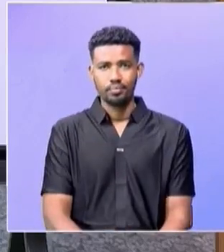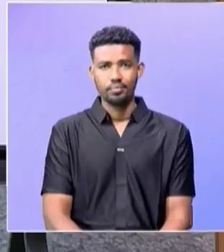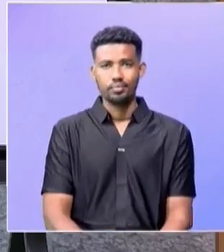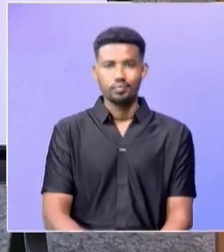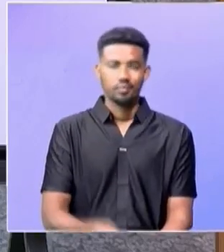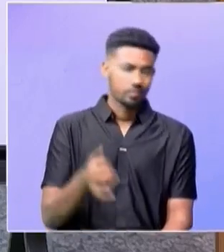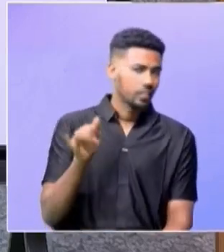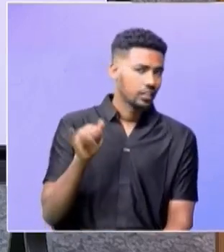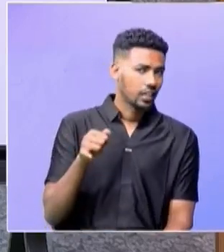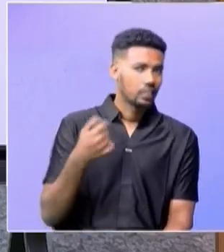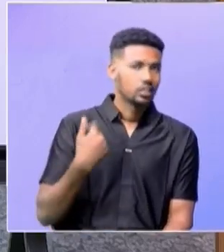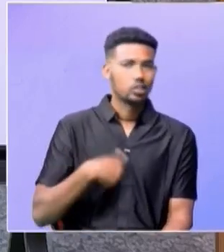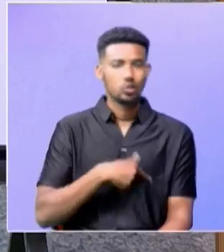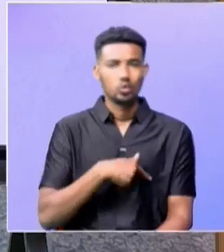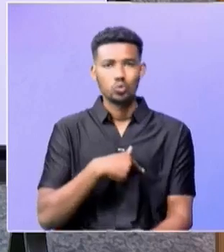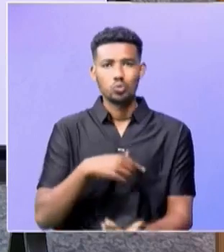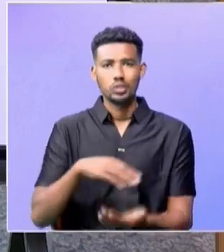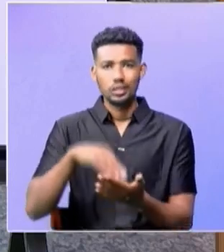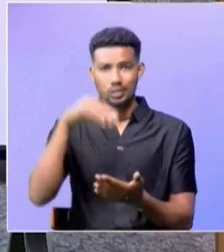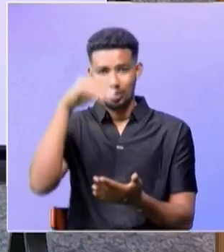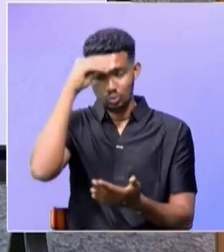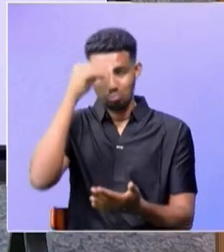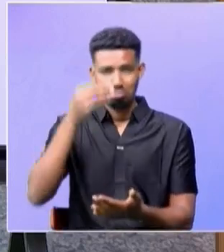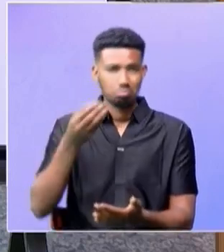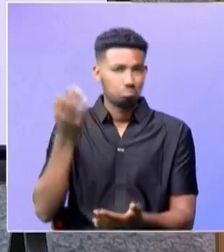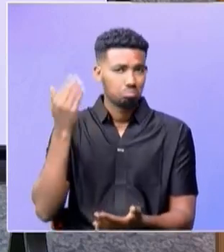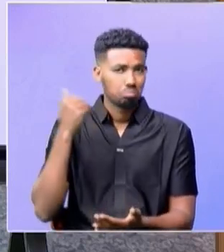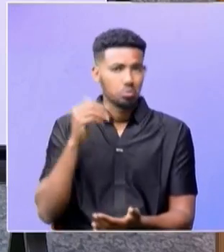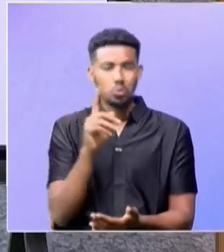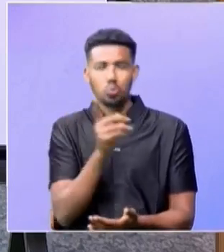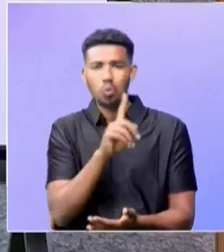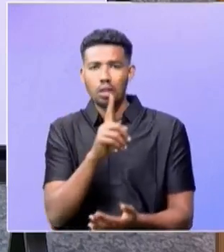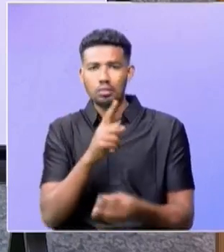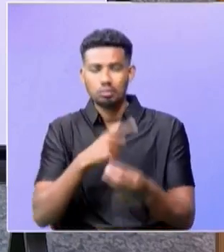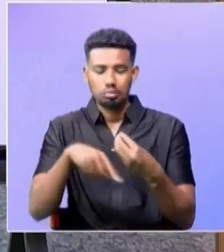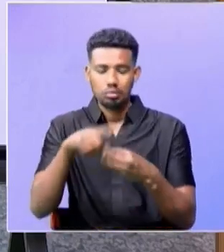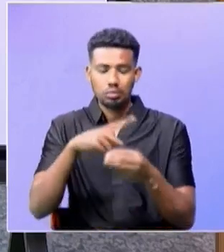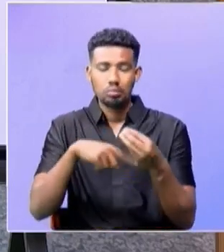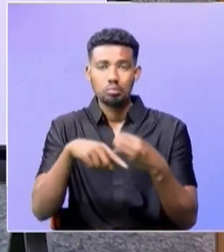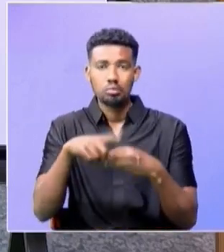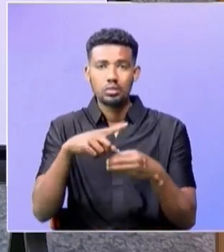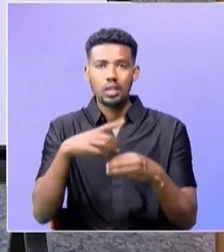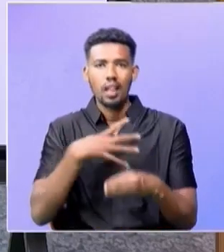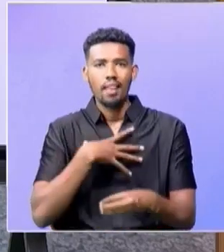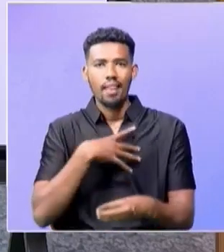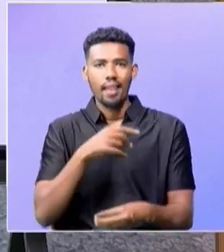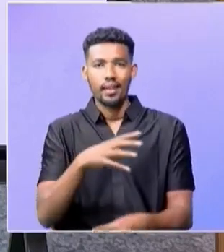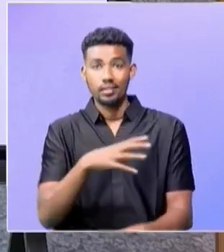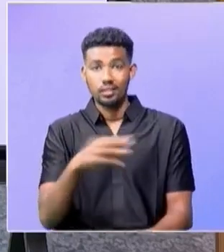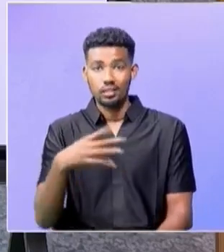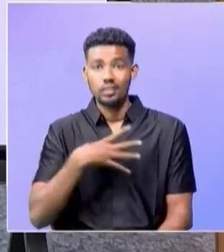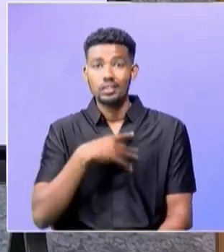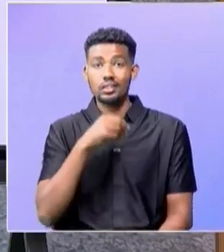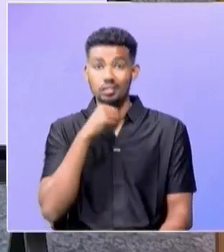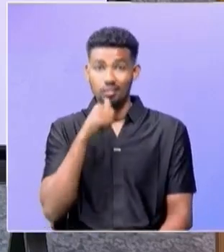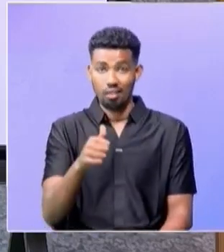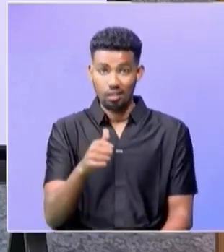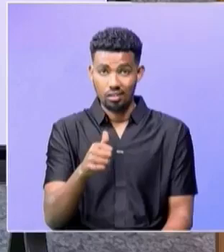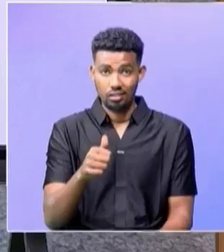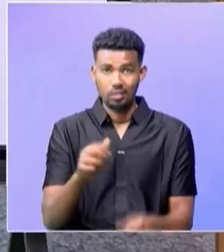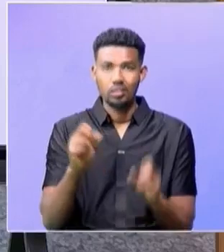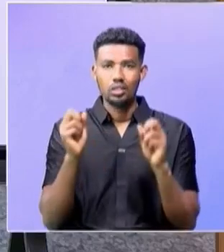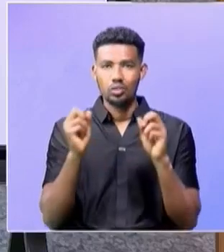Yes, we were learning about like and dislike, and also so do I.